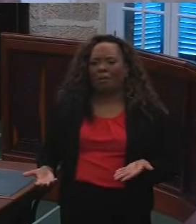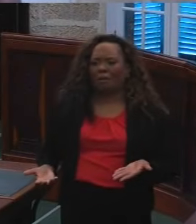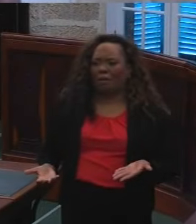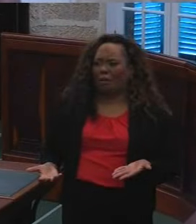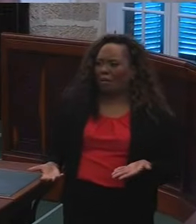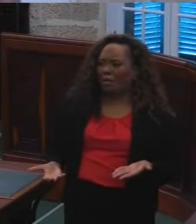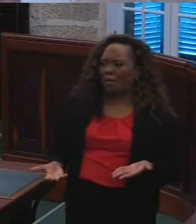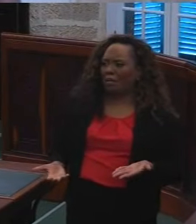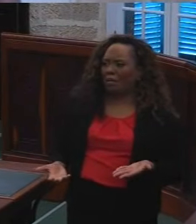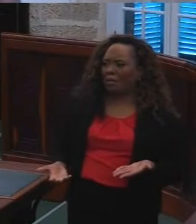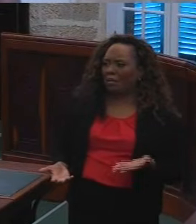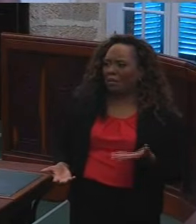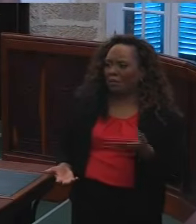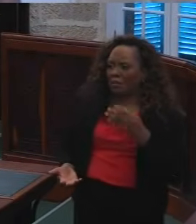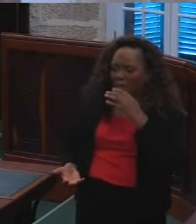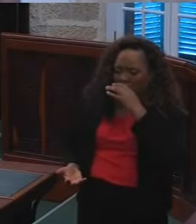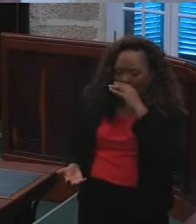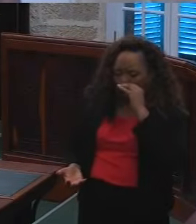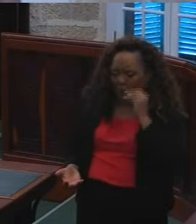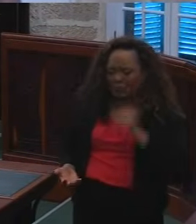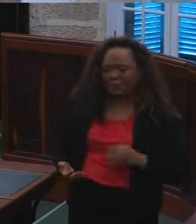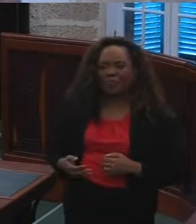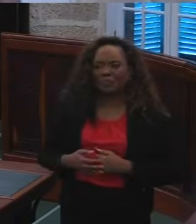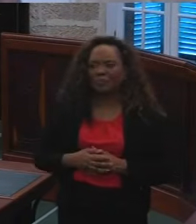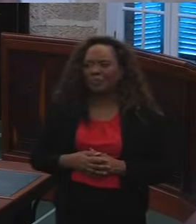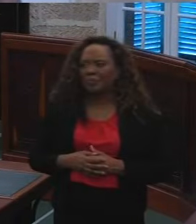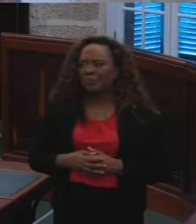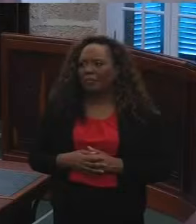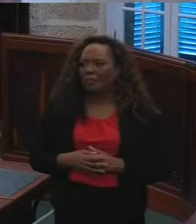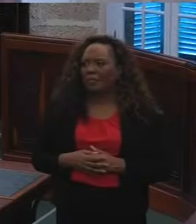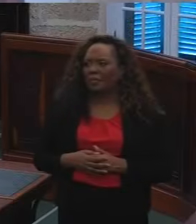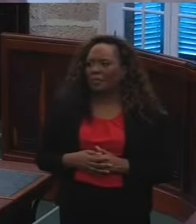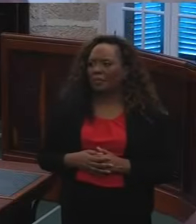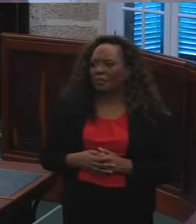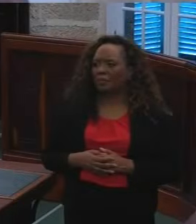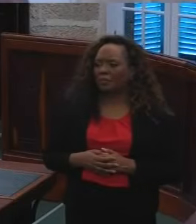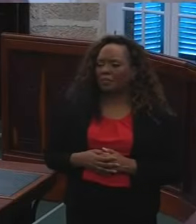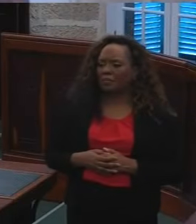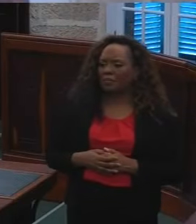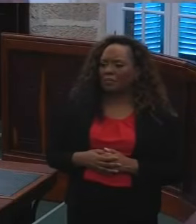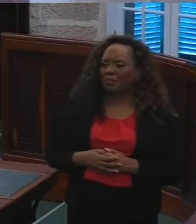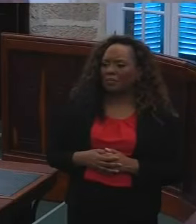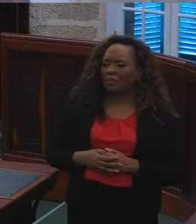as a small microcosm, because we're speaking about the elderly. But when you